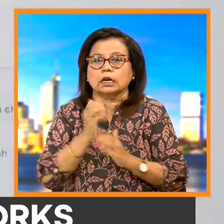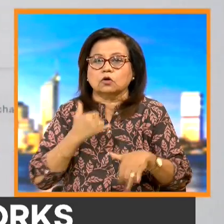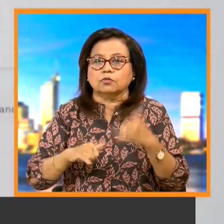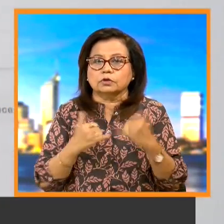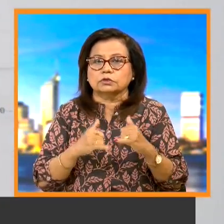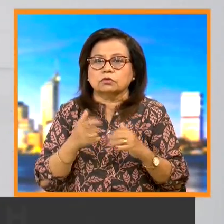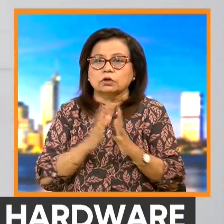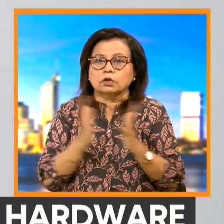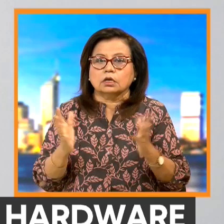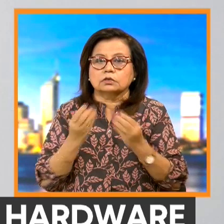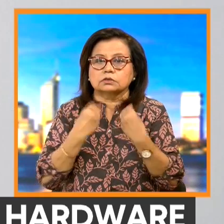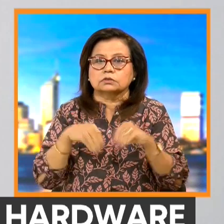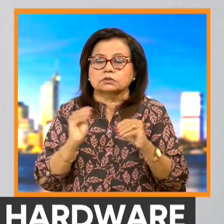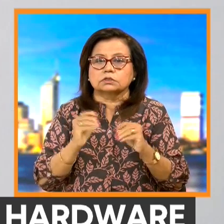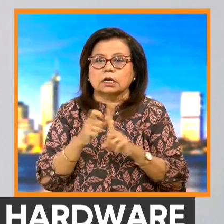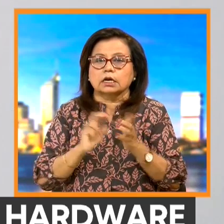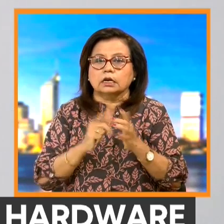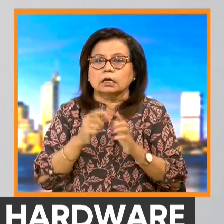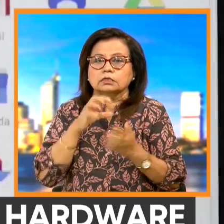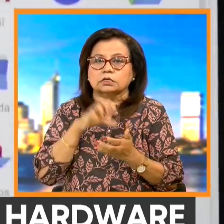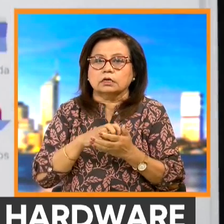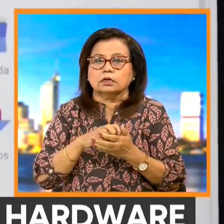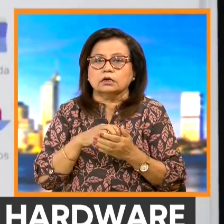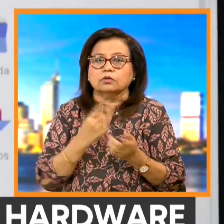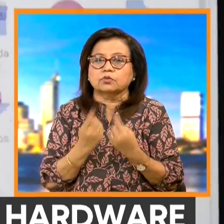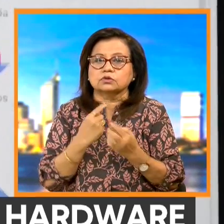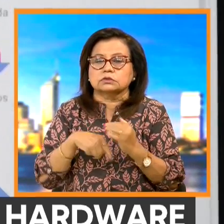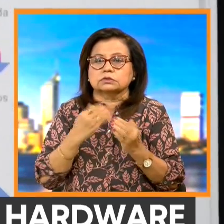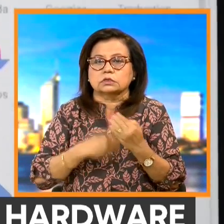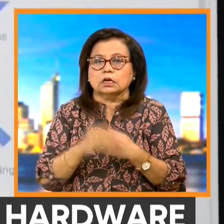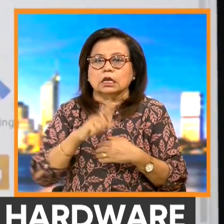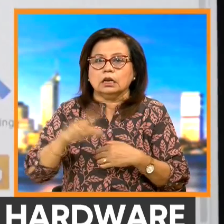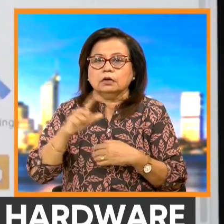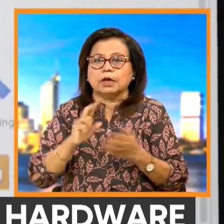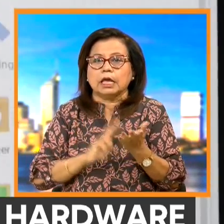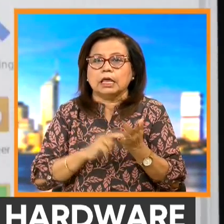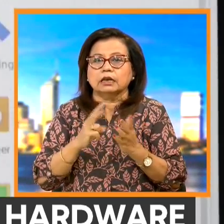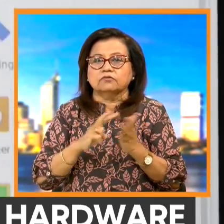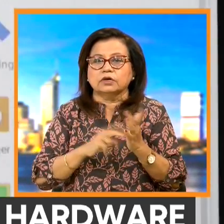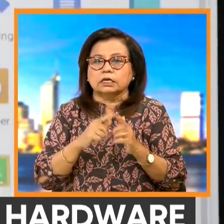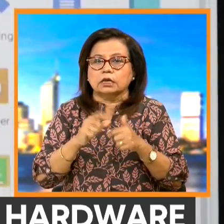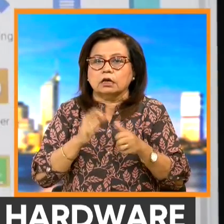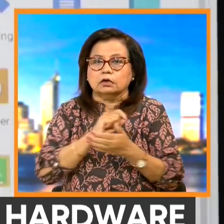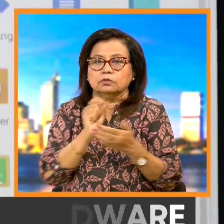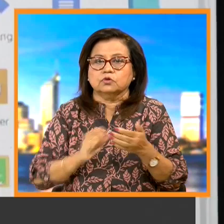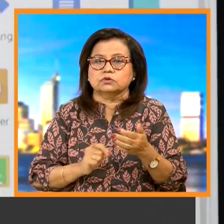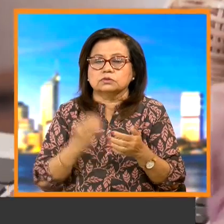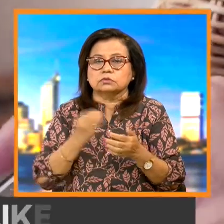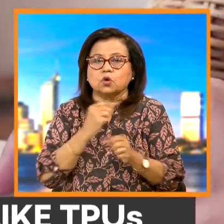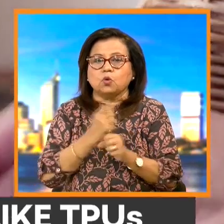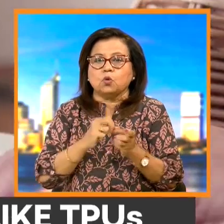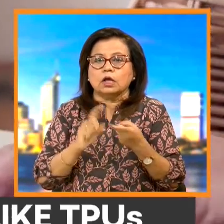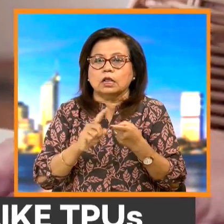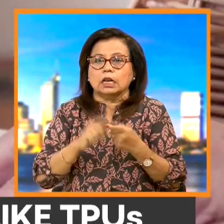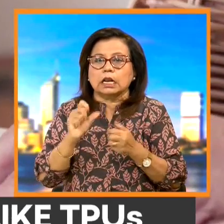competition for the massive spending on data center processors currently led by Nvidia. The report said some Google